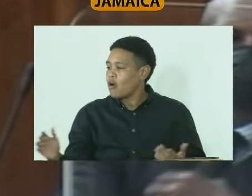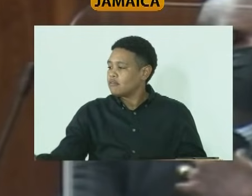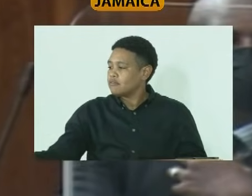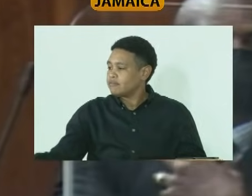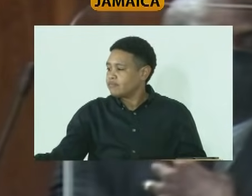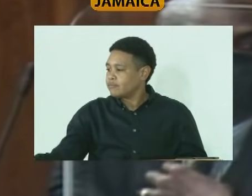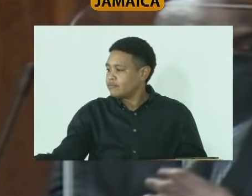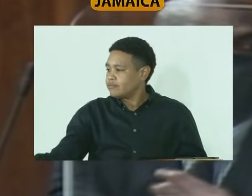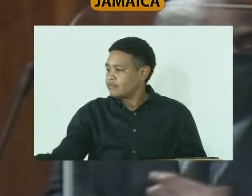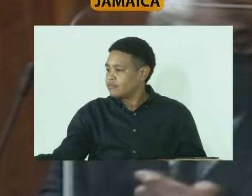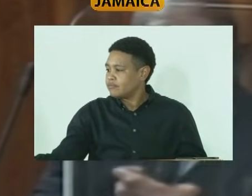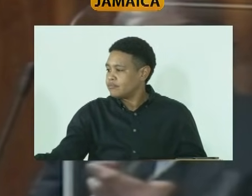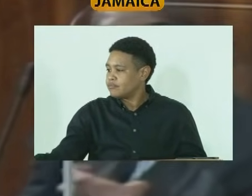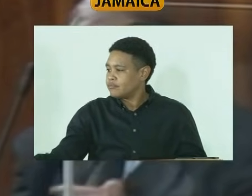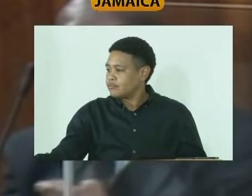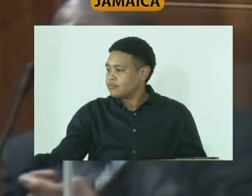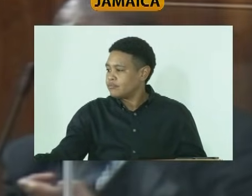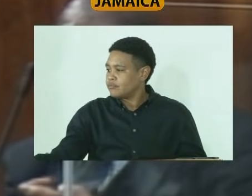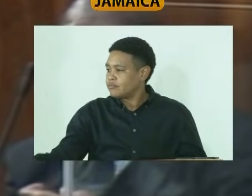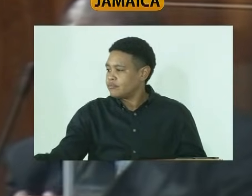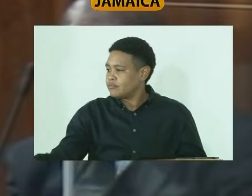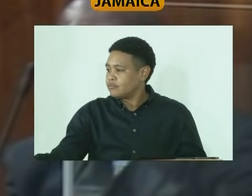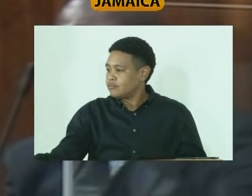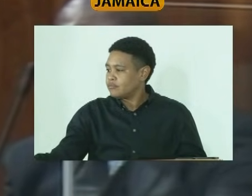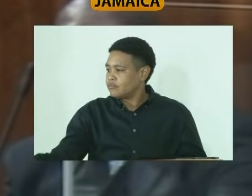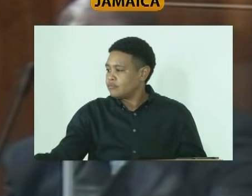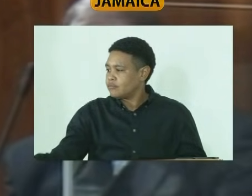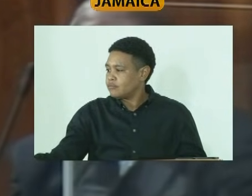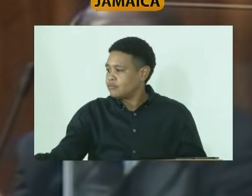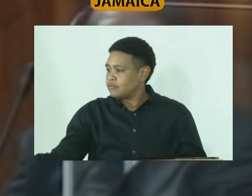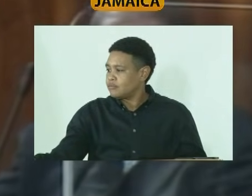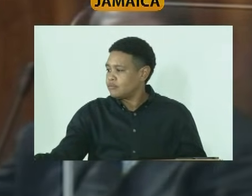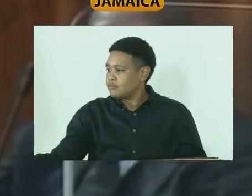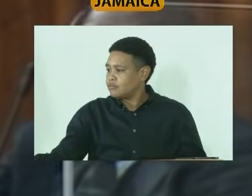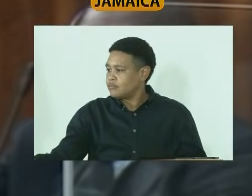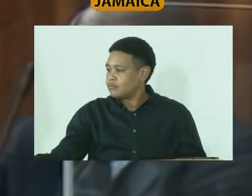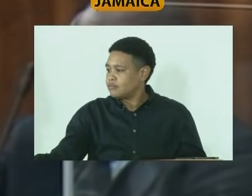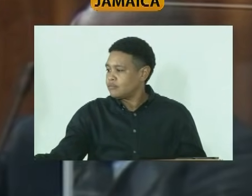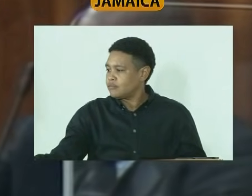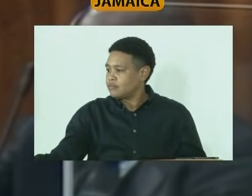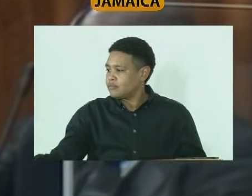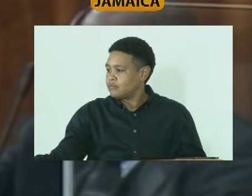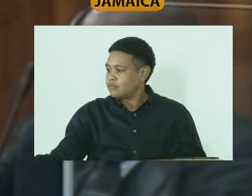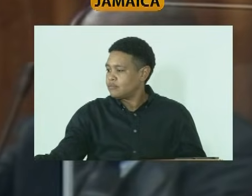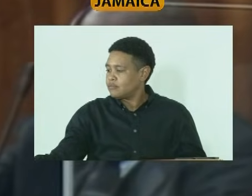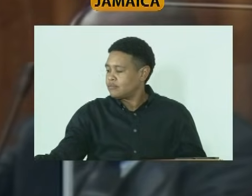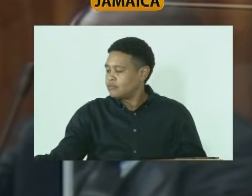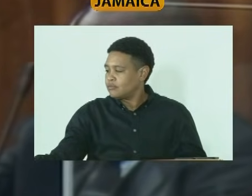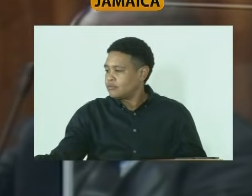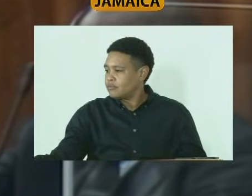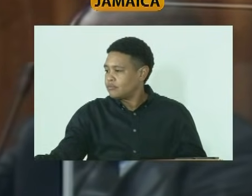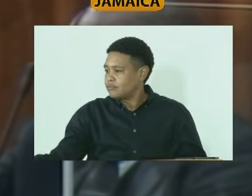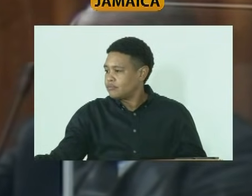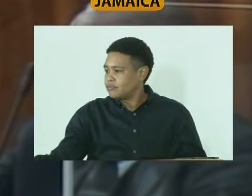the roadway from Middlesex to McLaren Gate, with focus on the McLaren Gate to the Mount Carmel